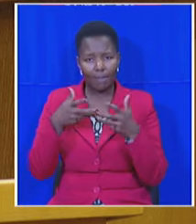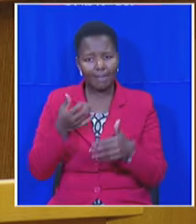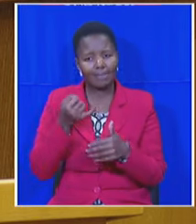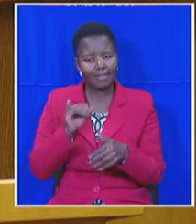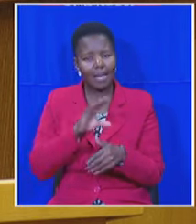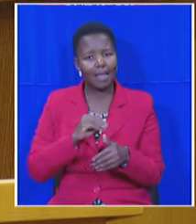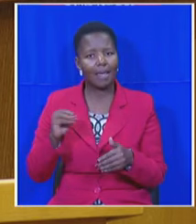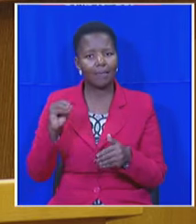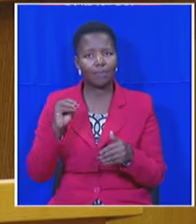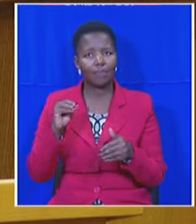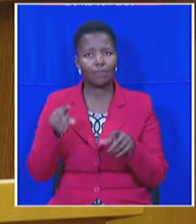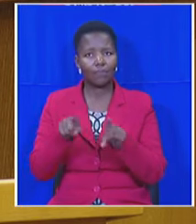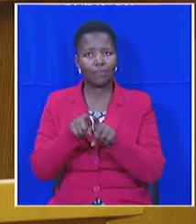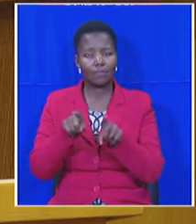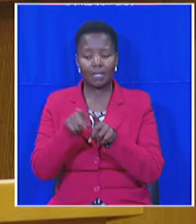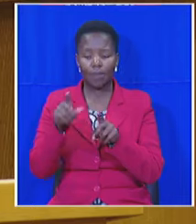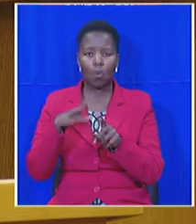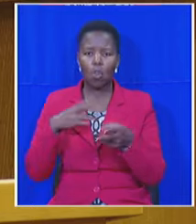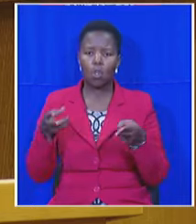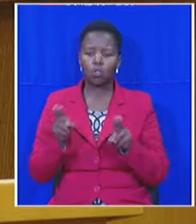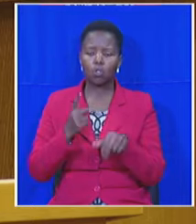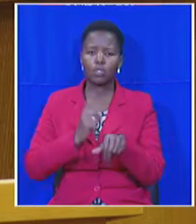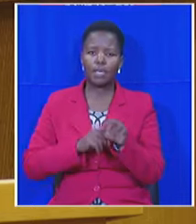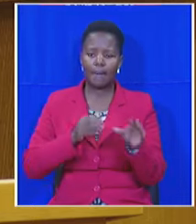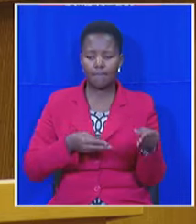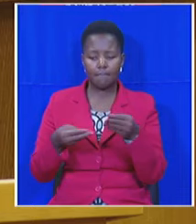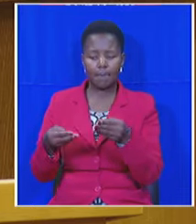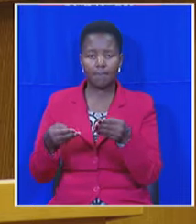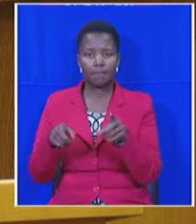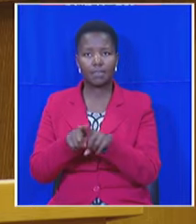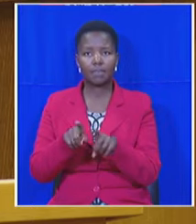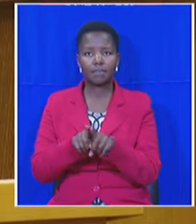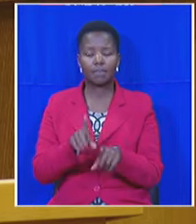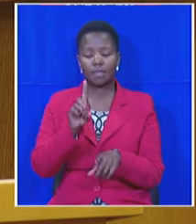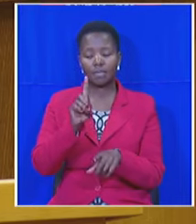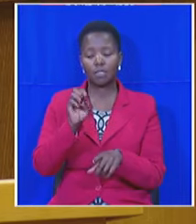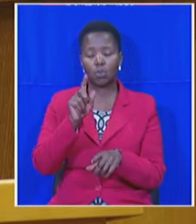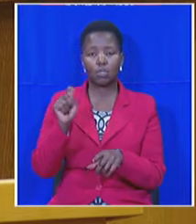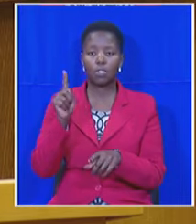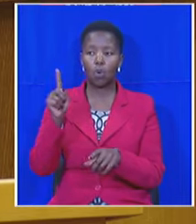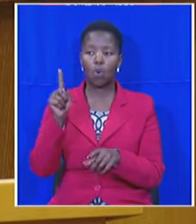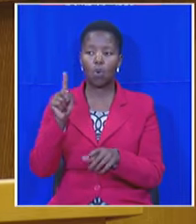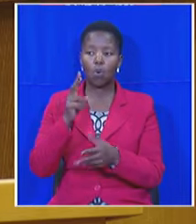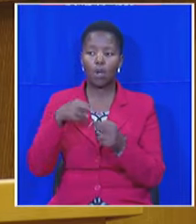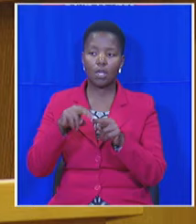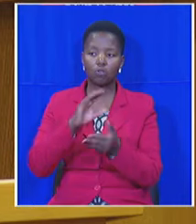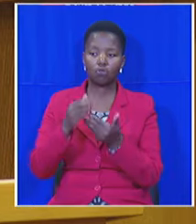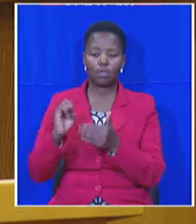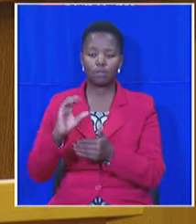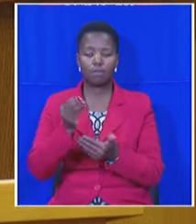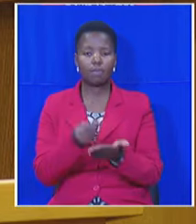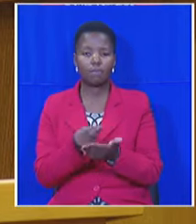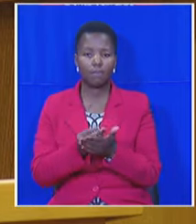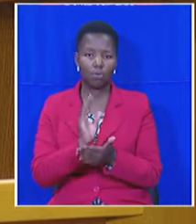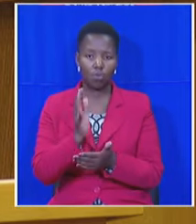impression that this is a temporary in nature and that some big brother, DOT or Treasury will bail them out. The cost of